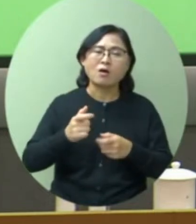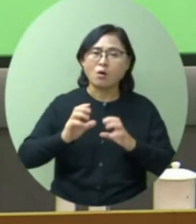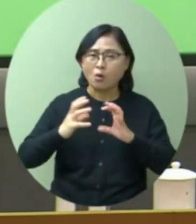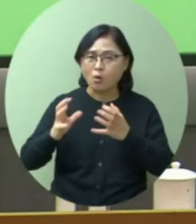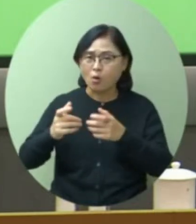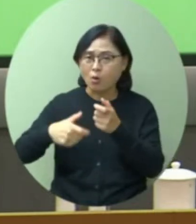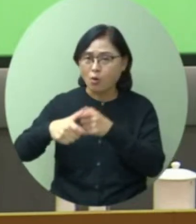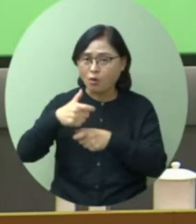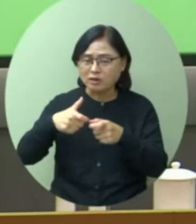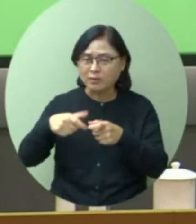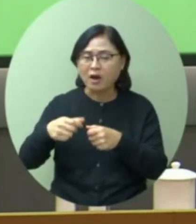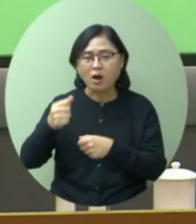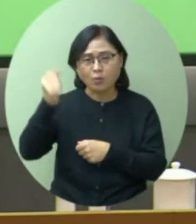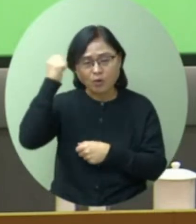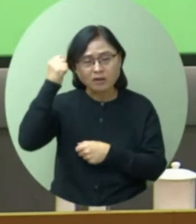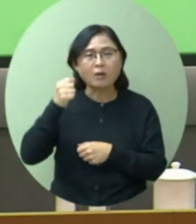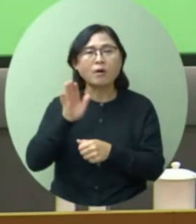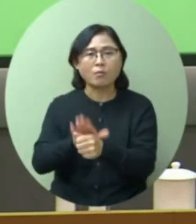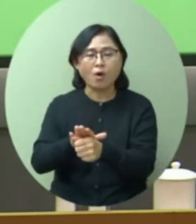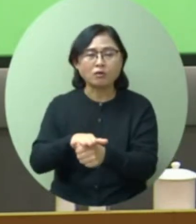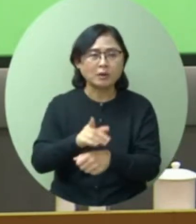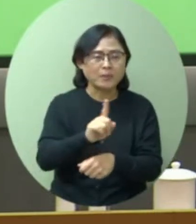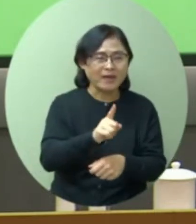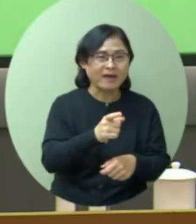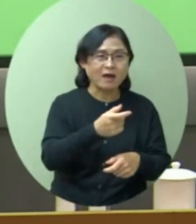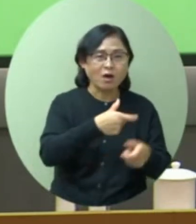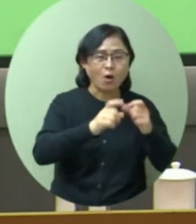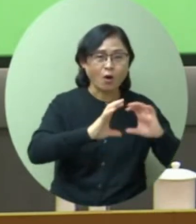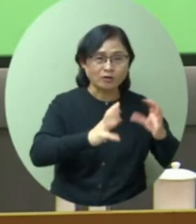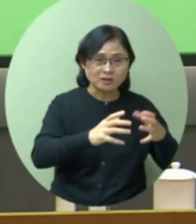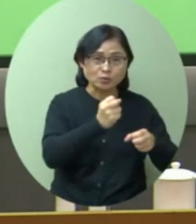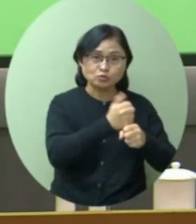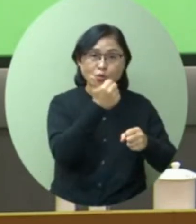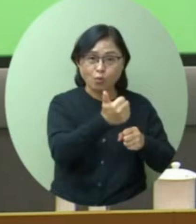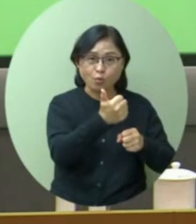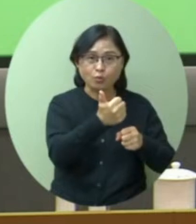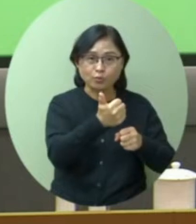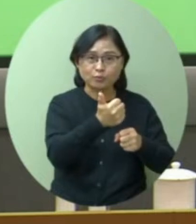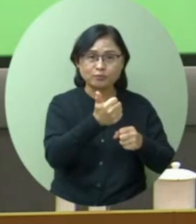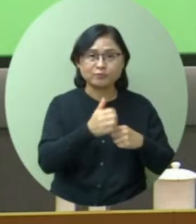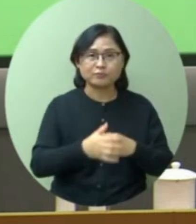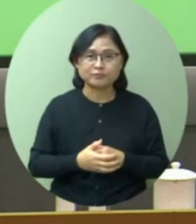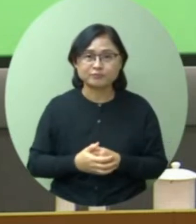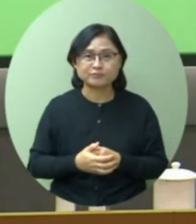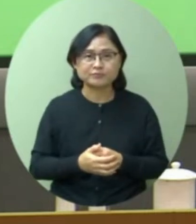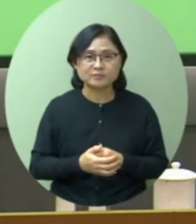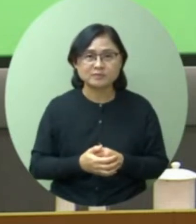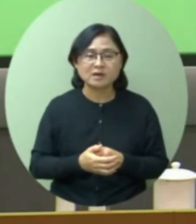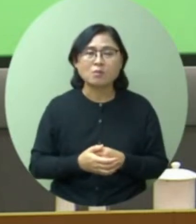We render assistance to sectors facing difficulties.